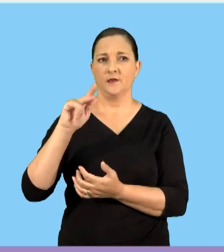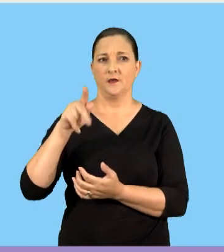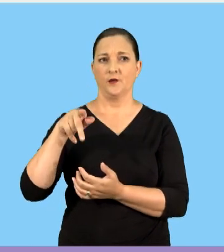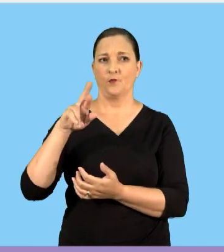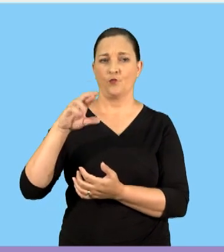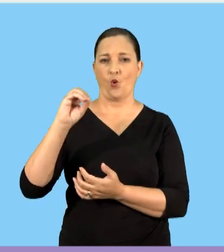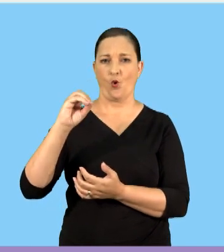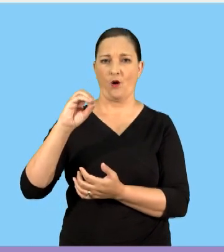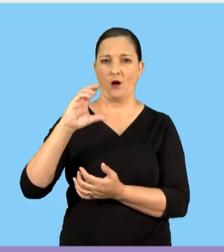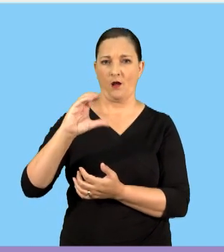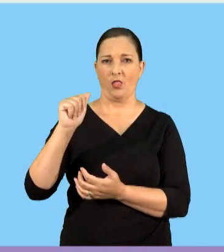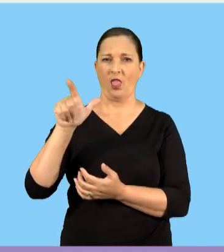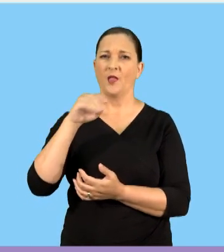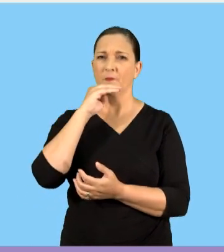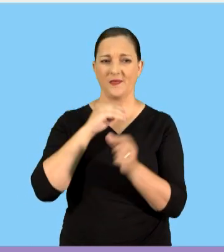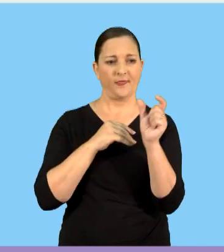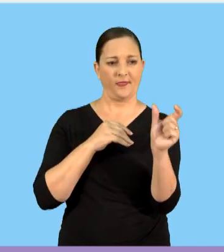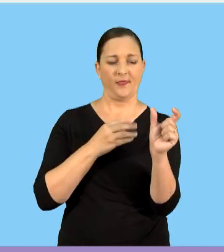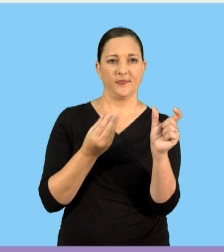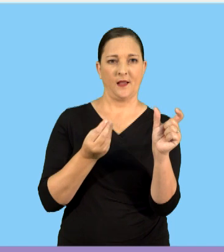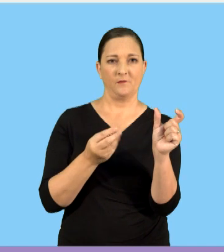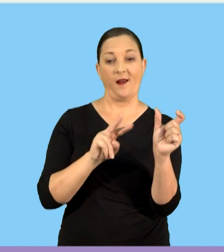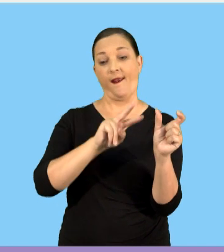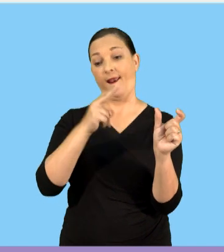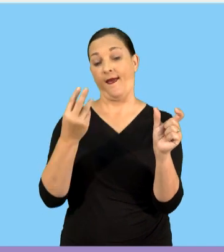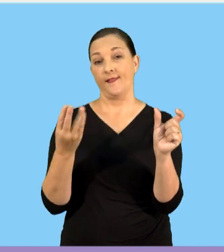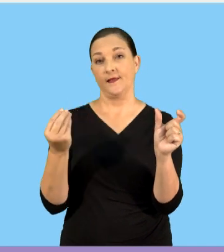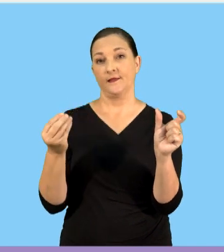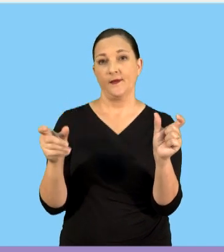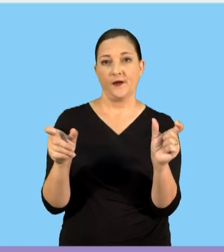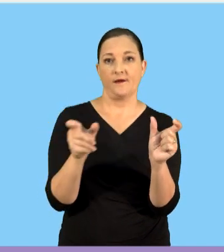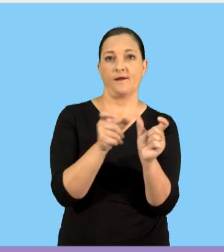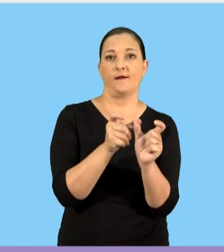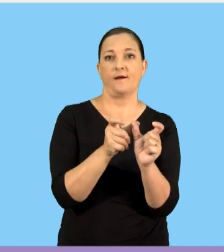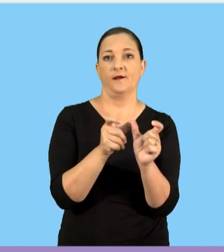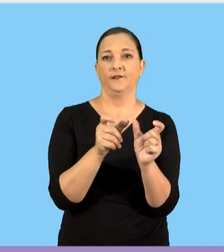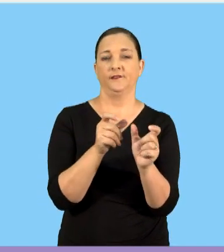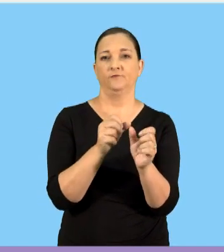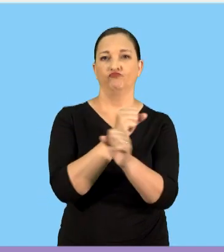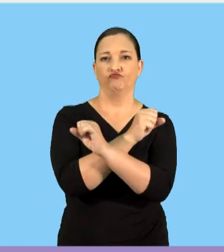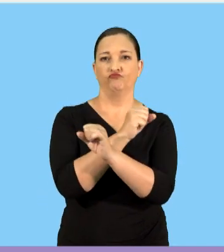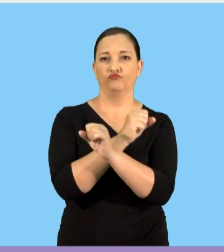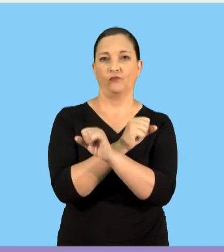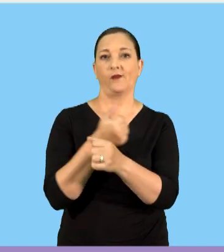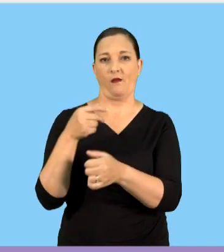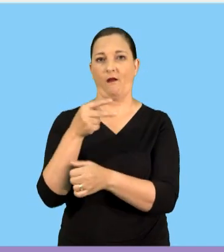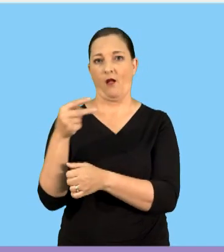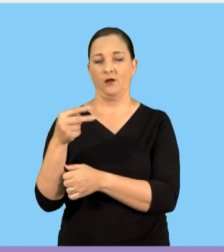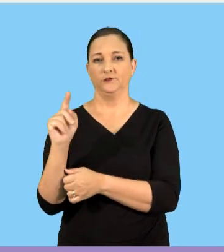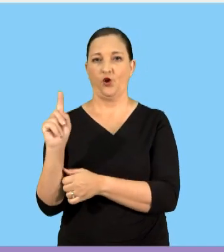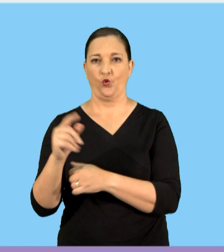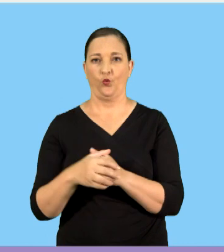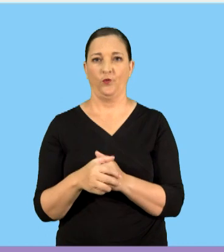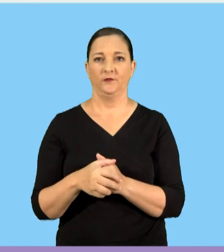is the number that you multiply with another number to get 1. So for example, the multiplicative inverse of